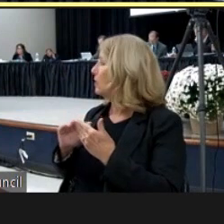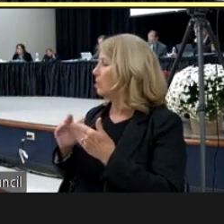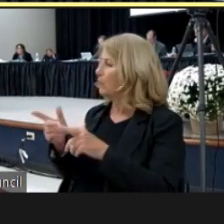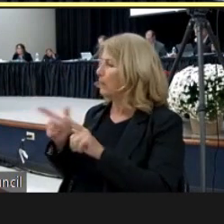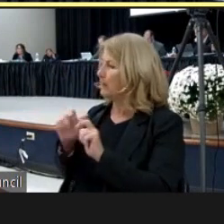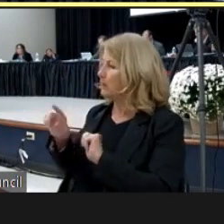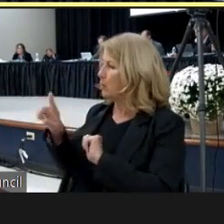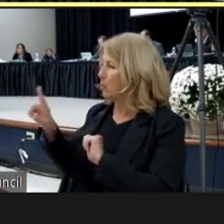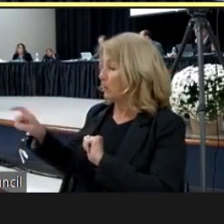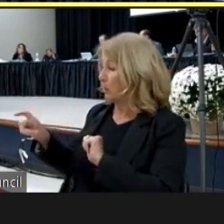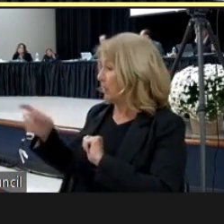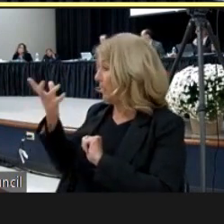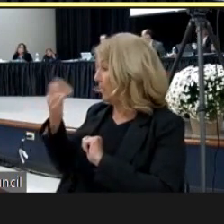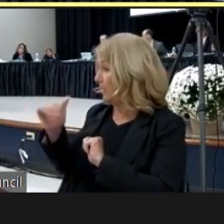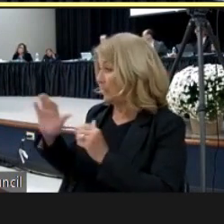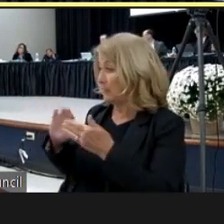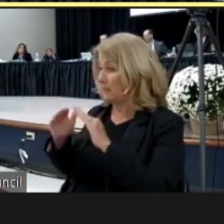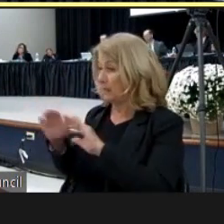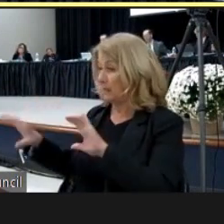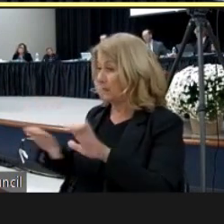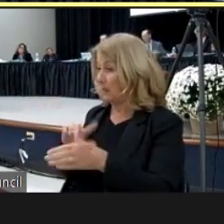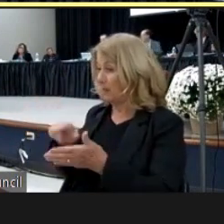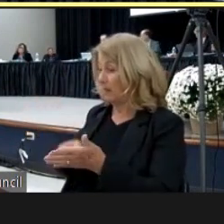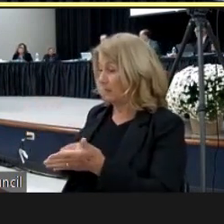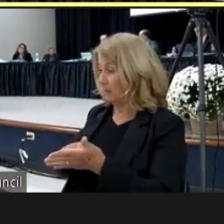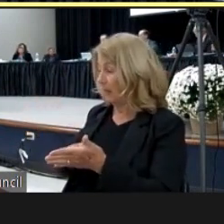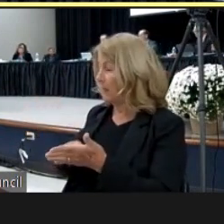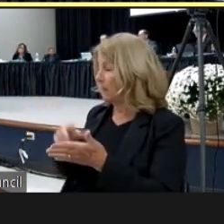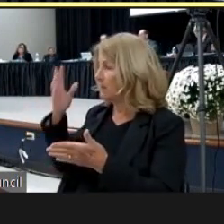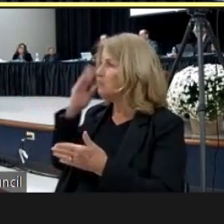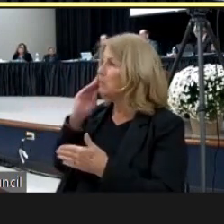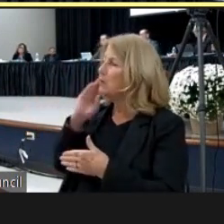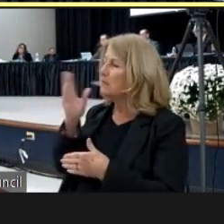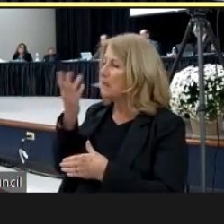cities done this and had any unintended consequences?